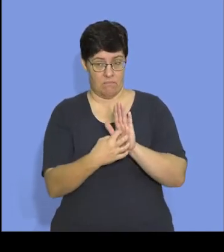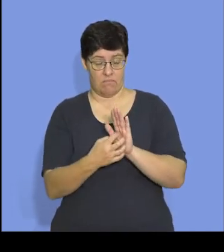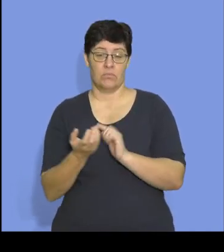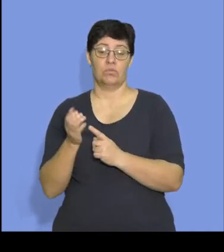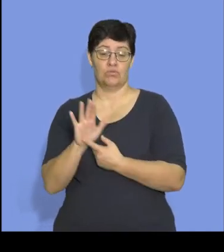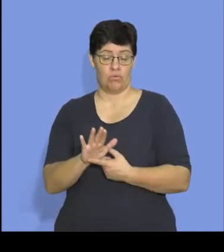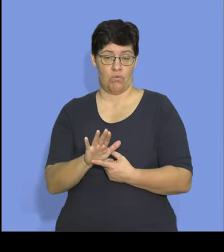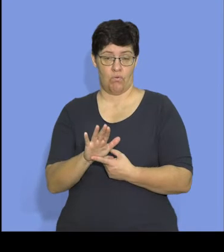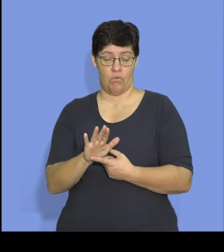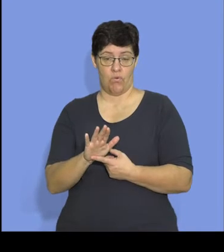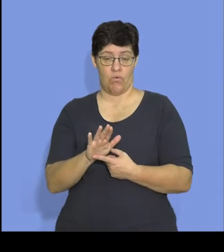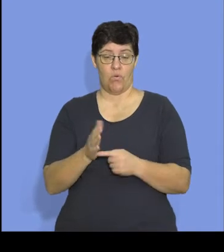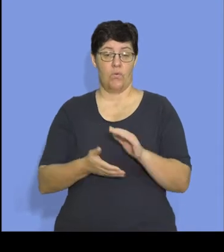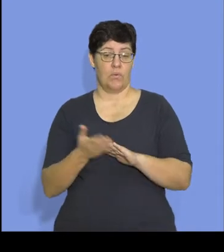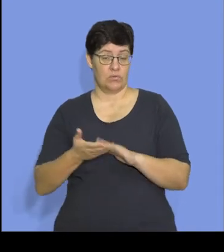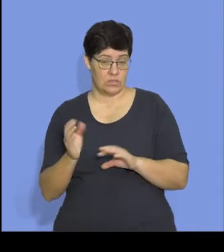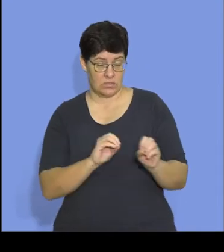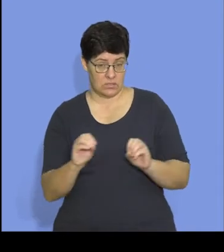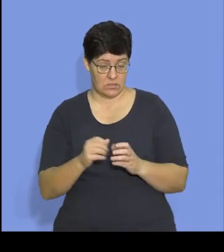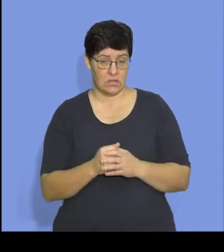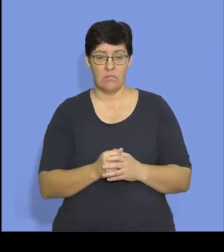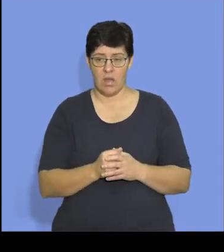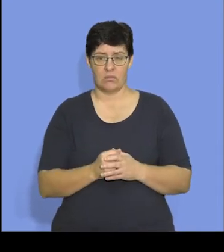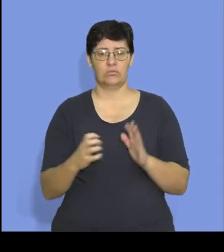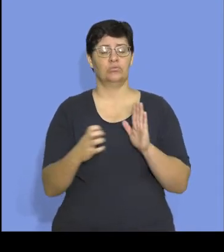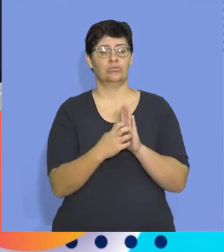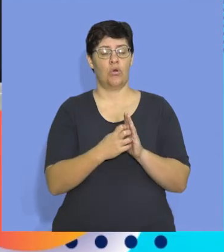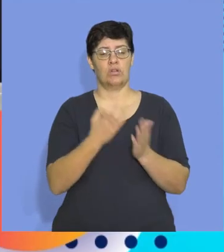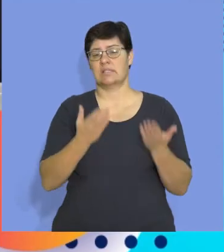motion, and it's not drawn to scale. They put that in